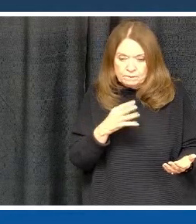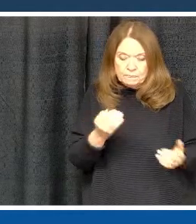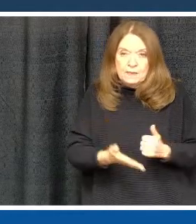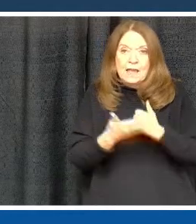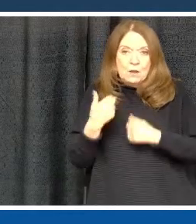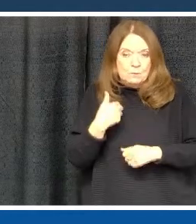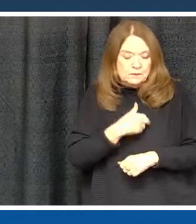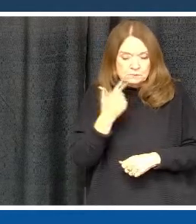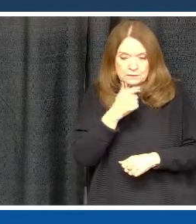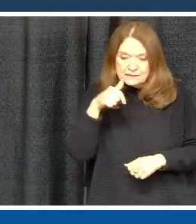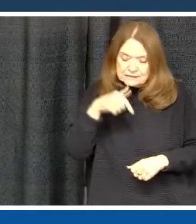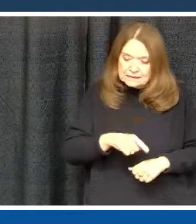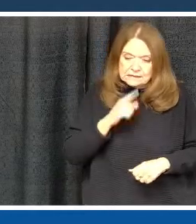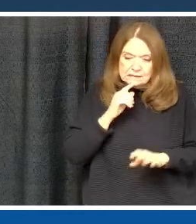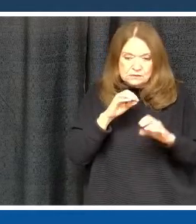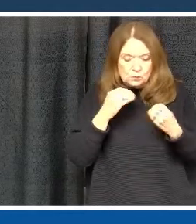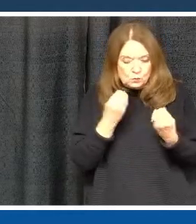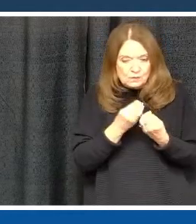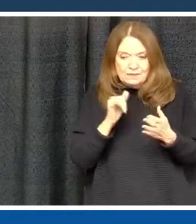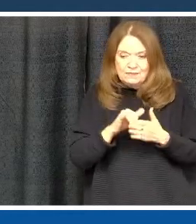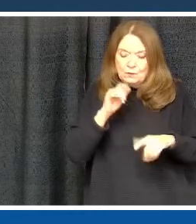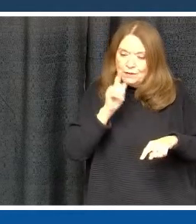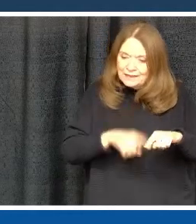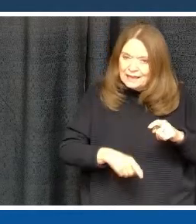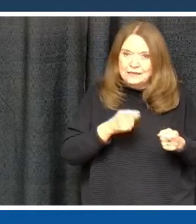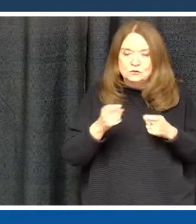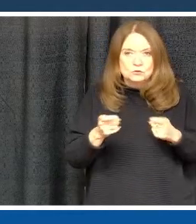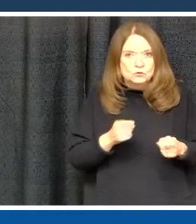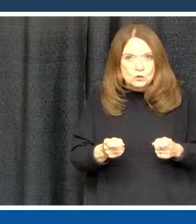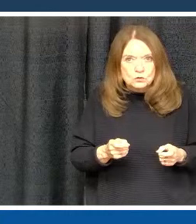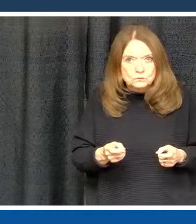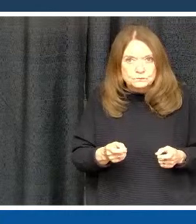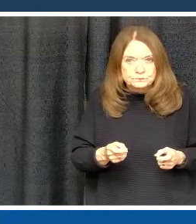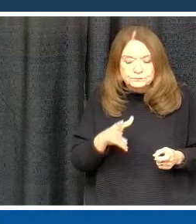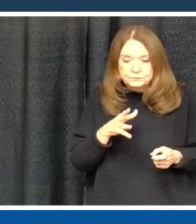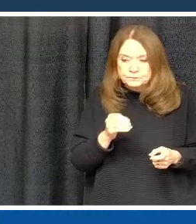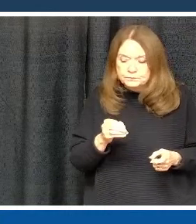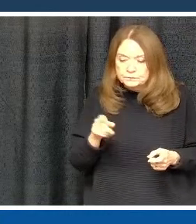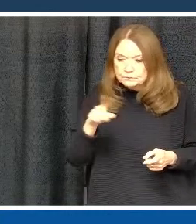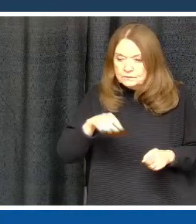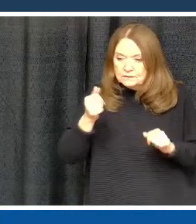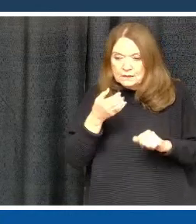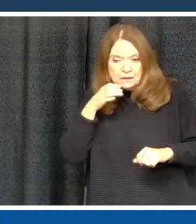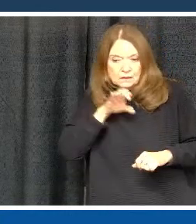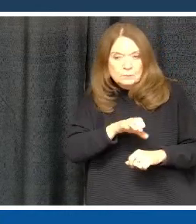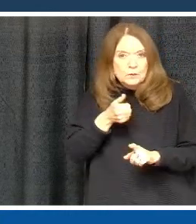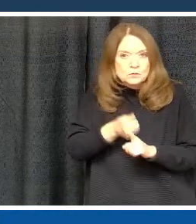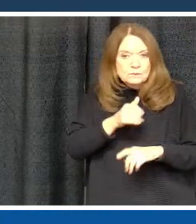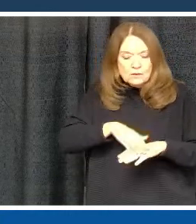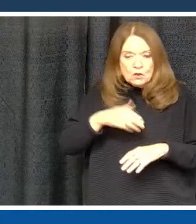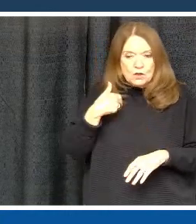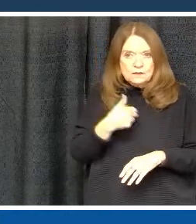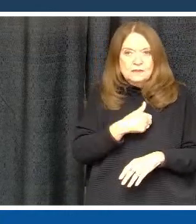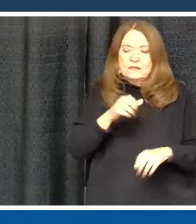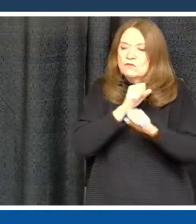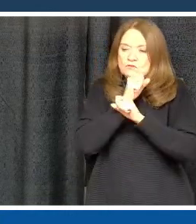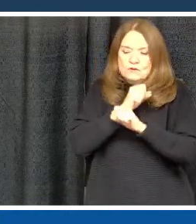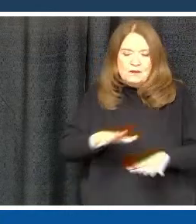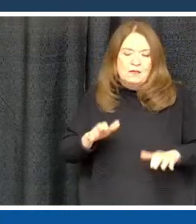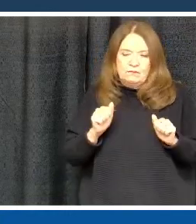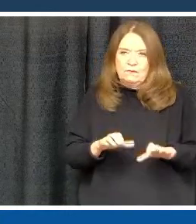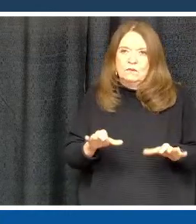us, because this is an organization that we can't control, and they can impose themselves on us, and there's nothing that we can